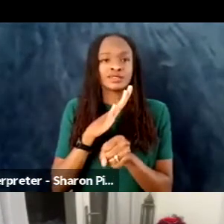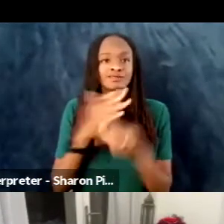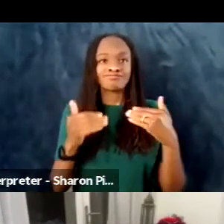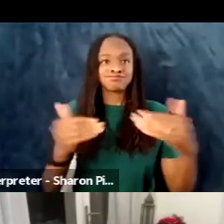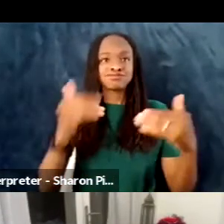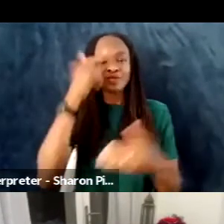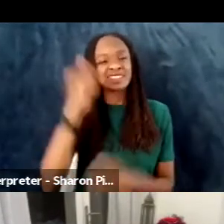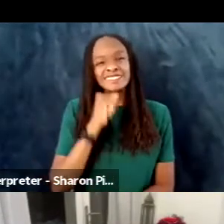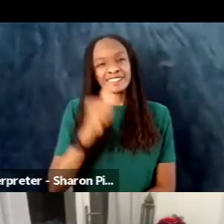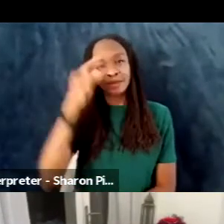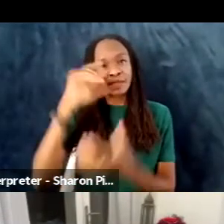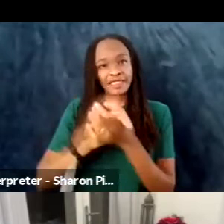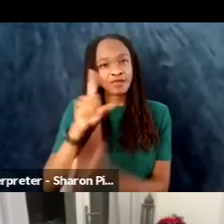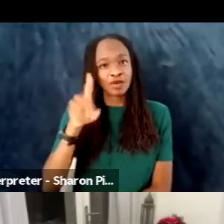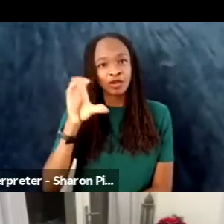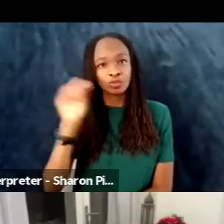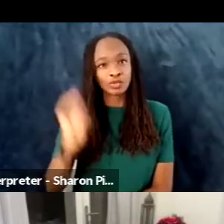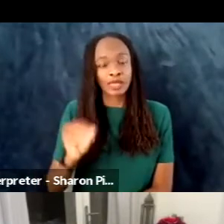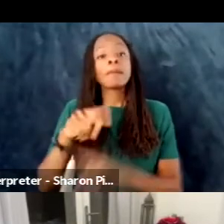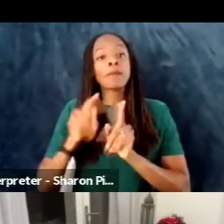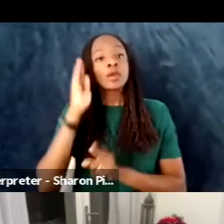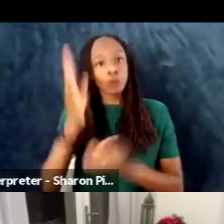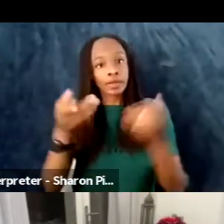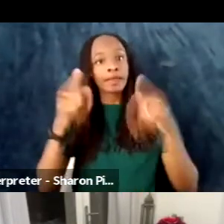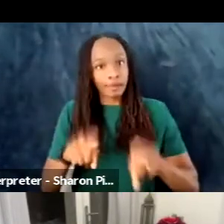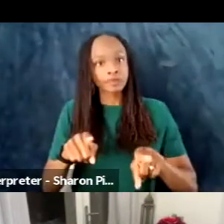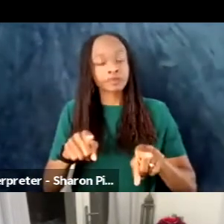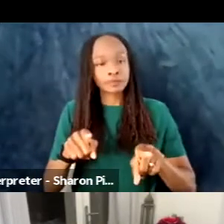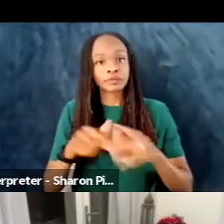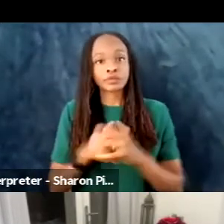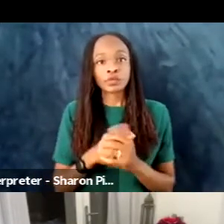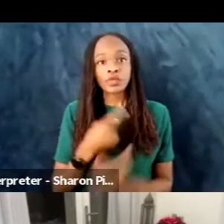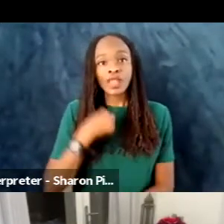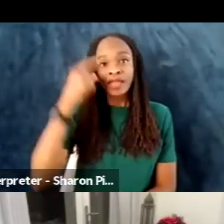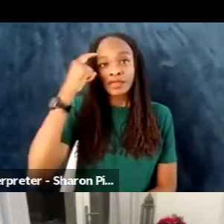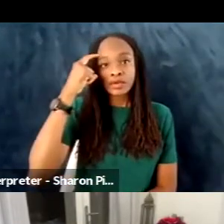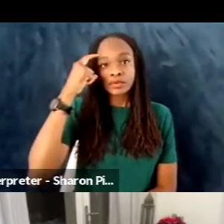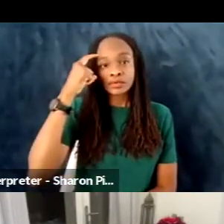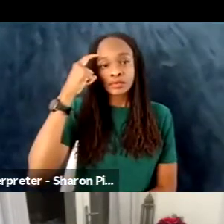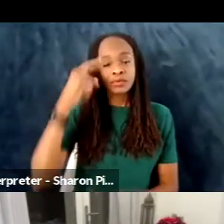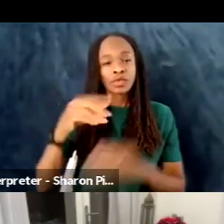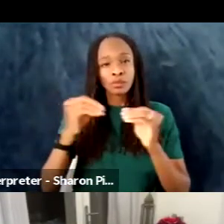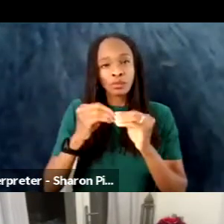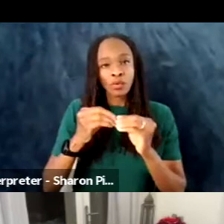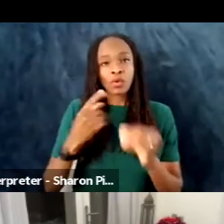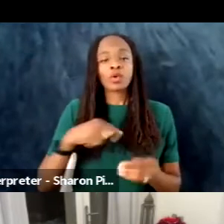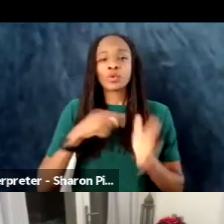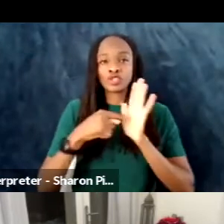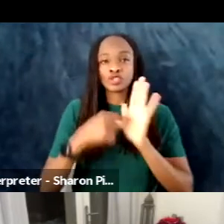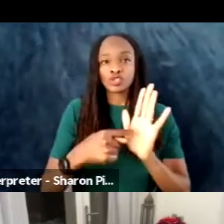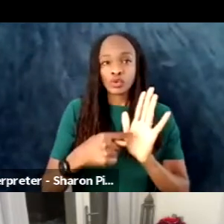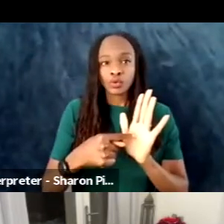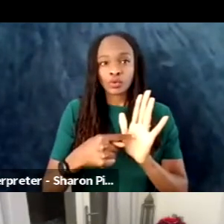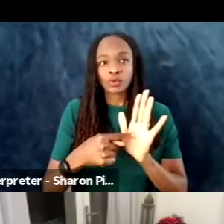100%. It will come. I think the more we show, the more,